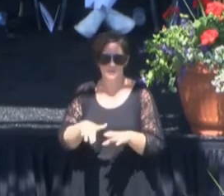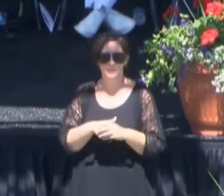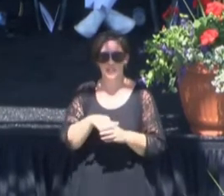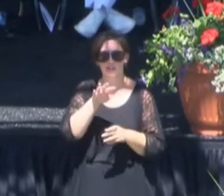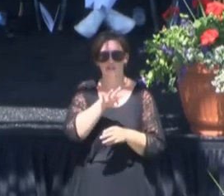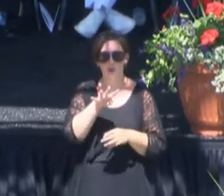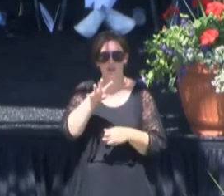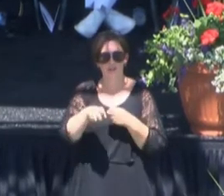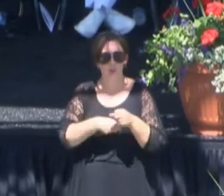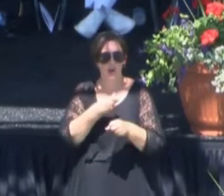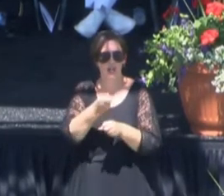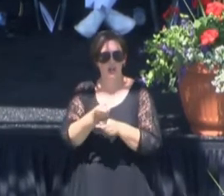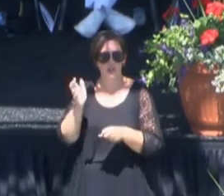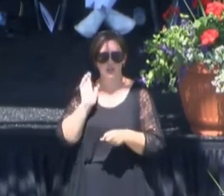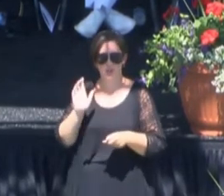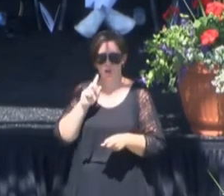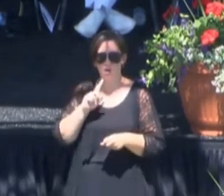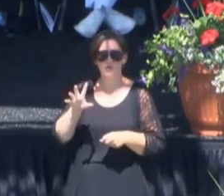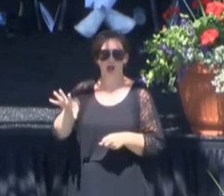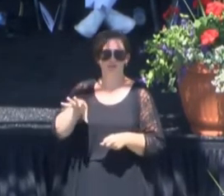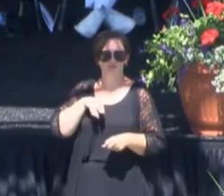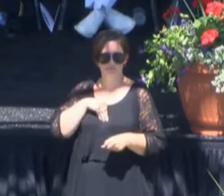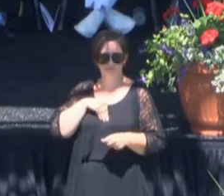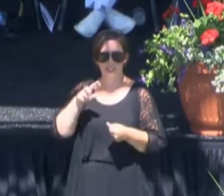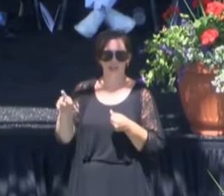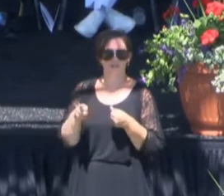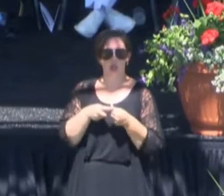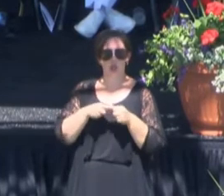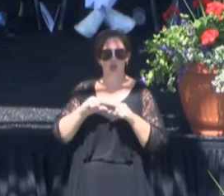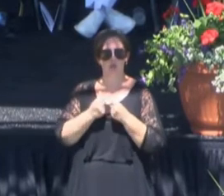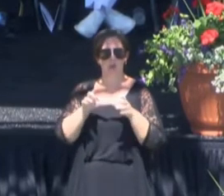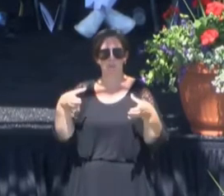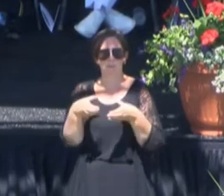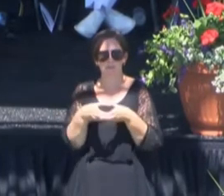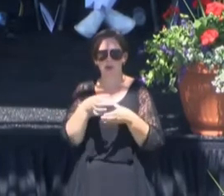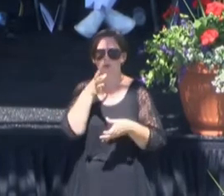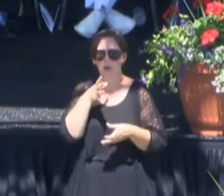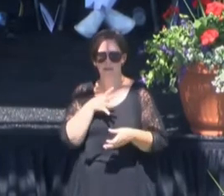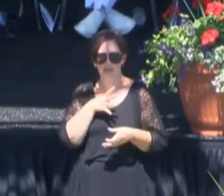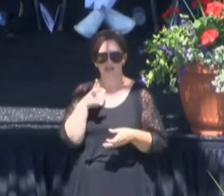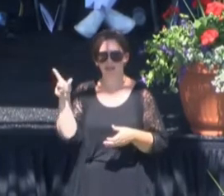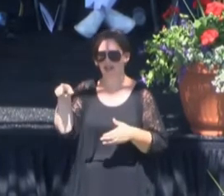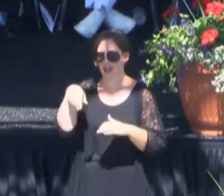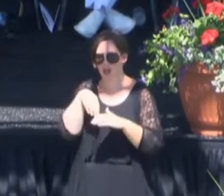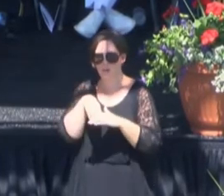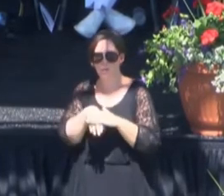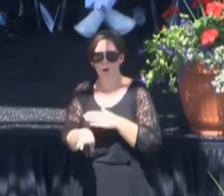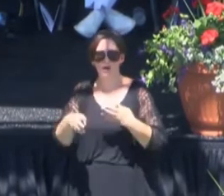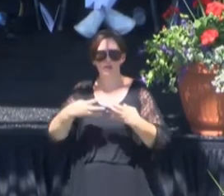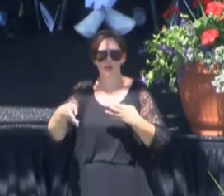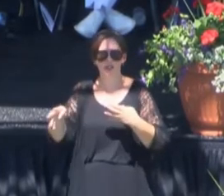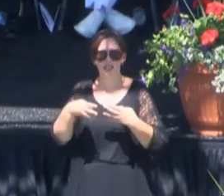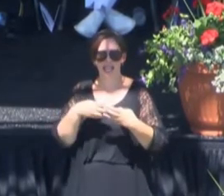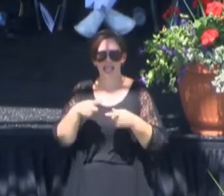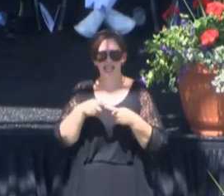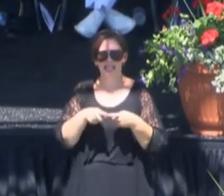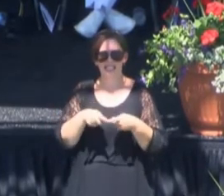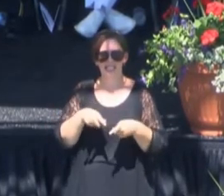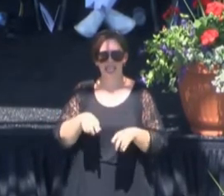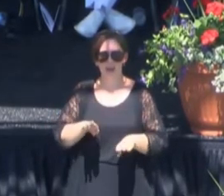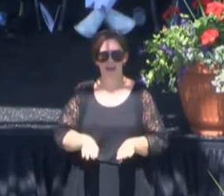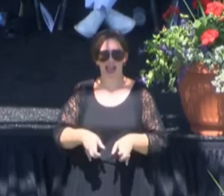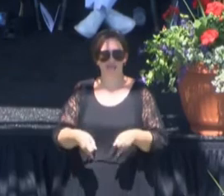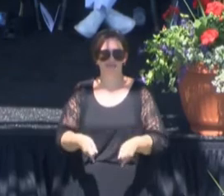44 years ago, I was admitted in the first class of women. I walked through Vickery Gate in my platform